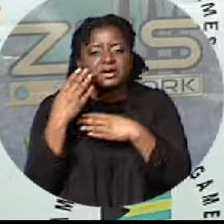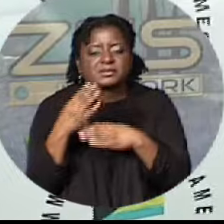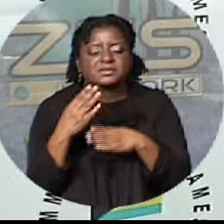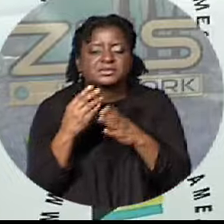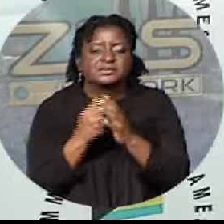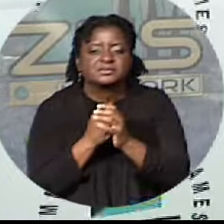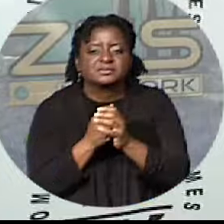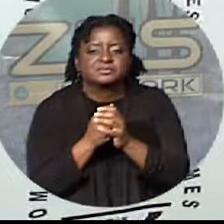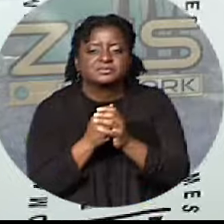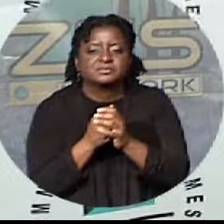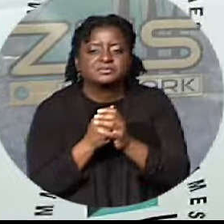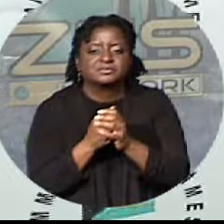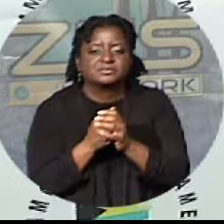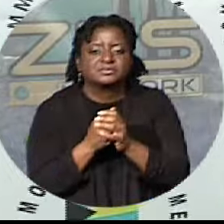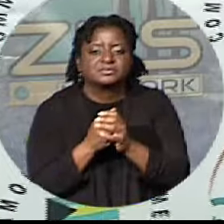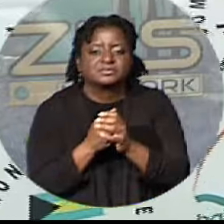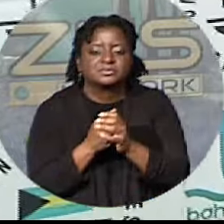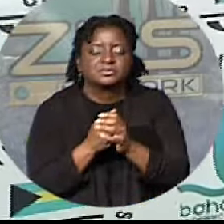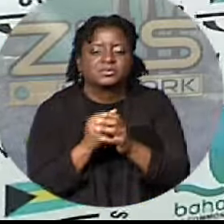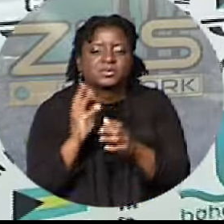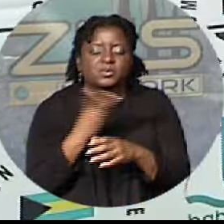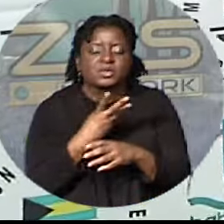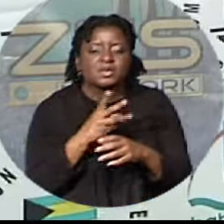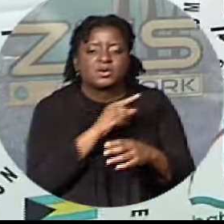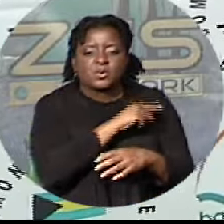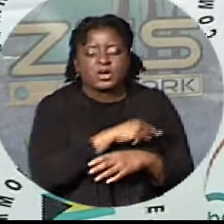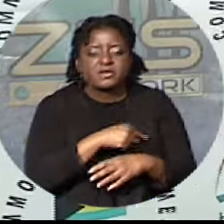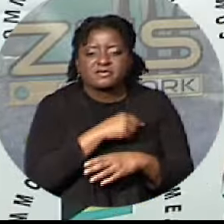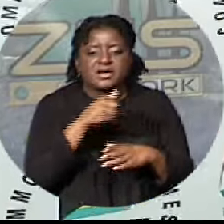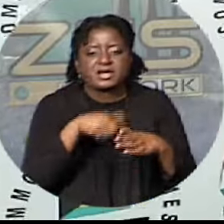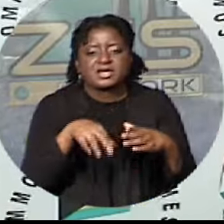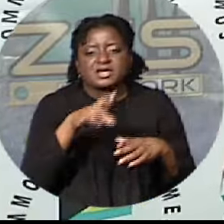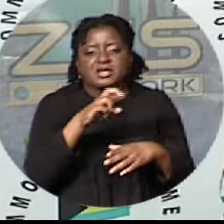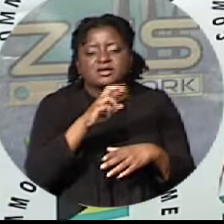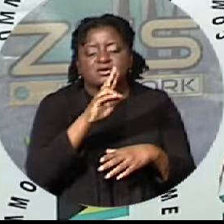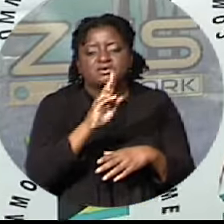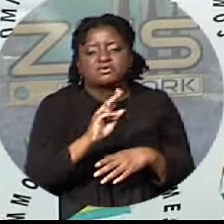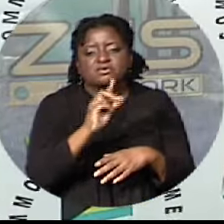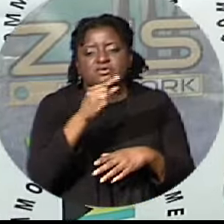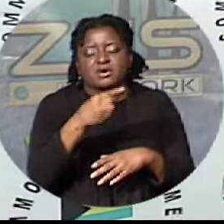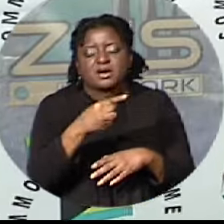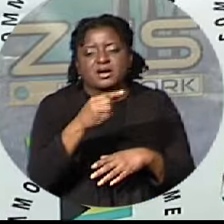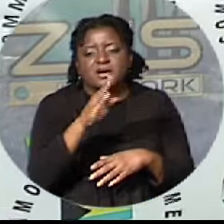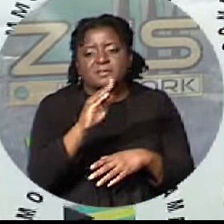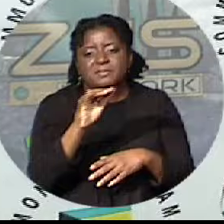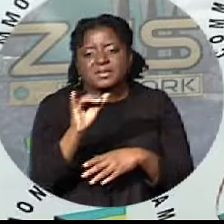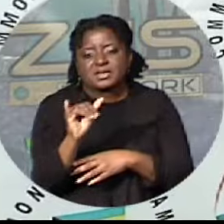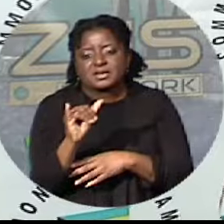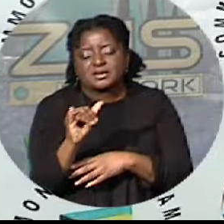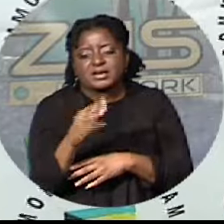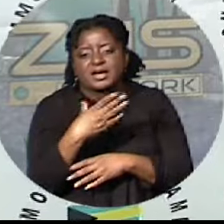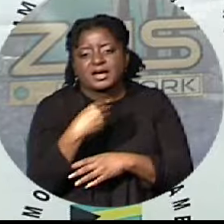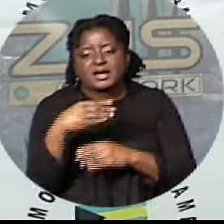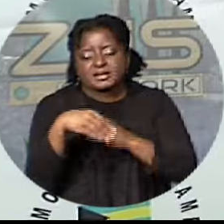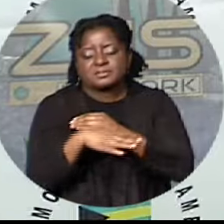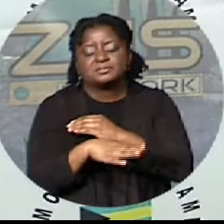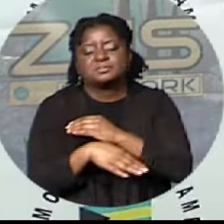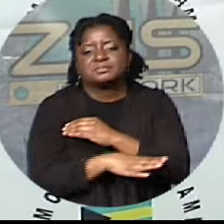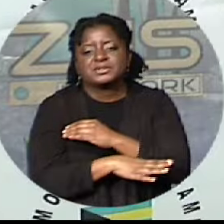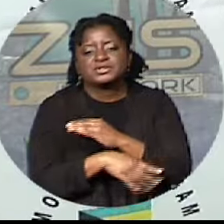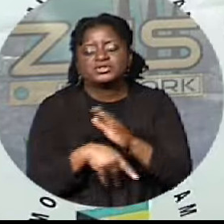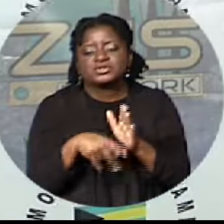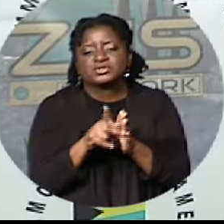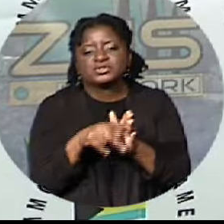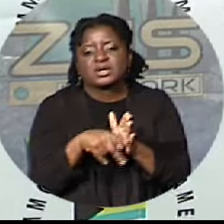team. We would have qualified in rugby sevens, female, and beach soccer.